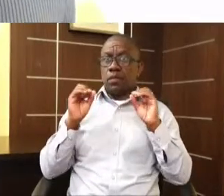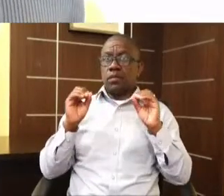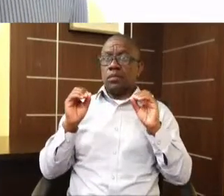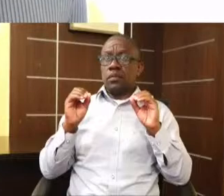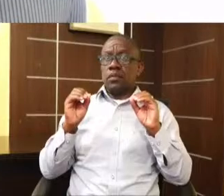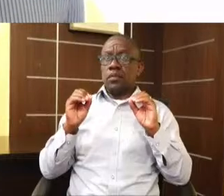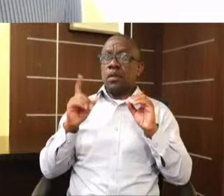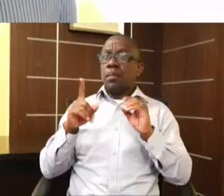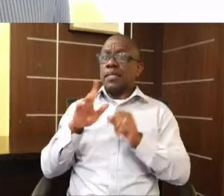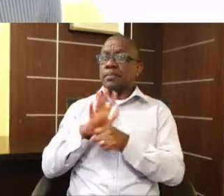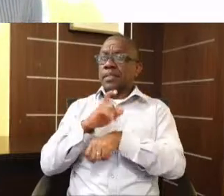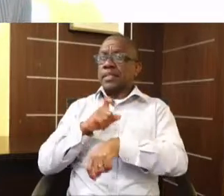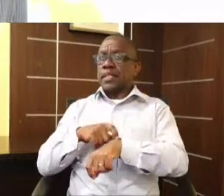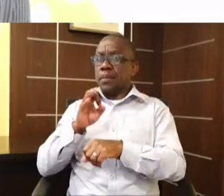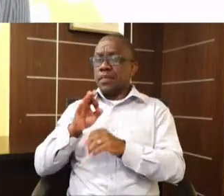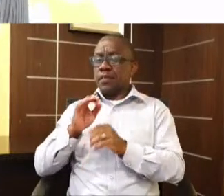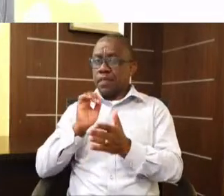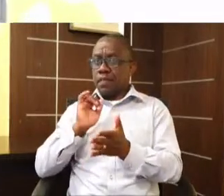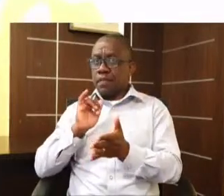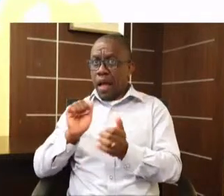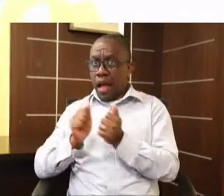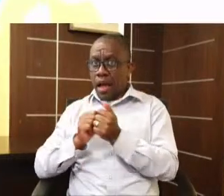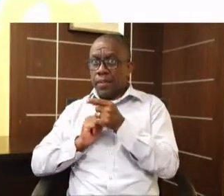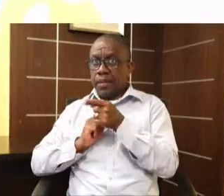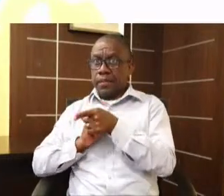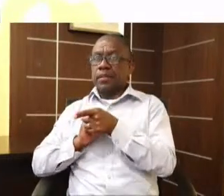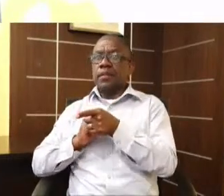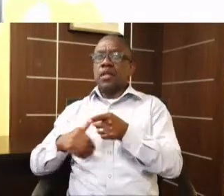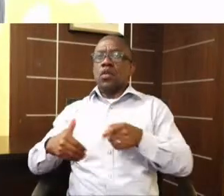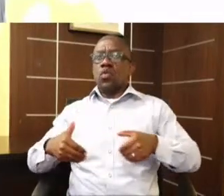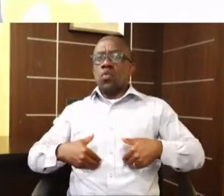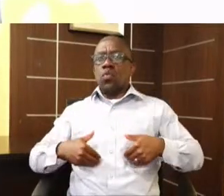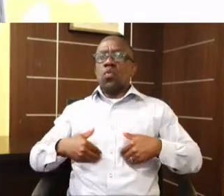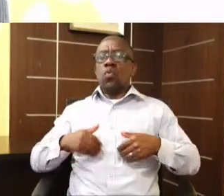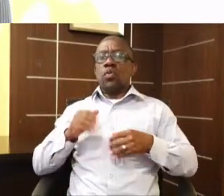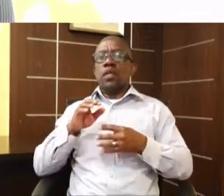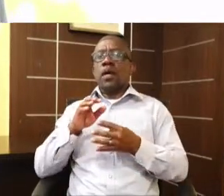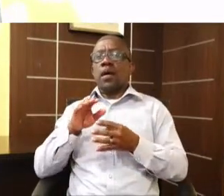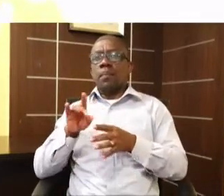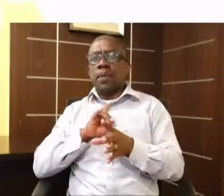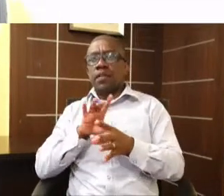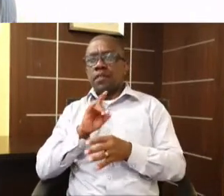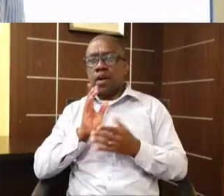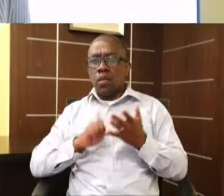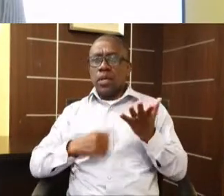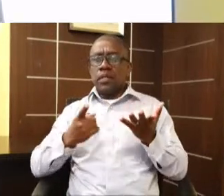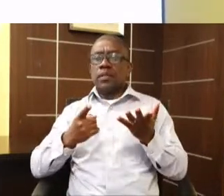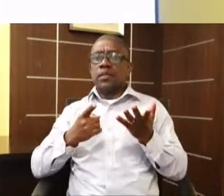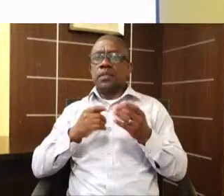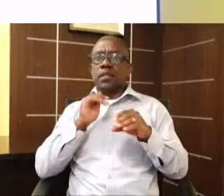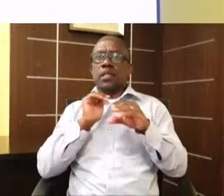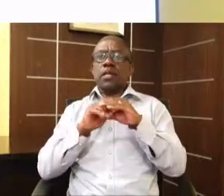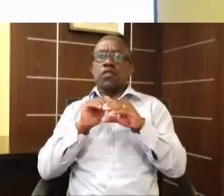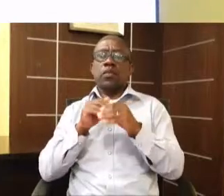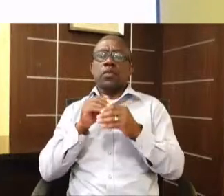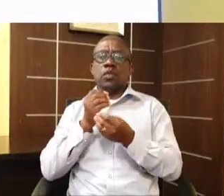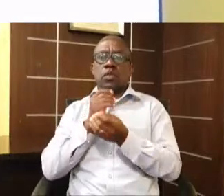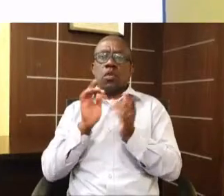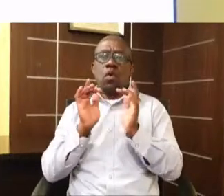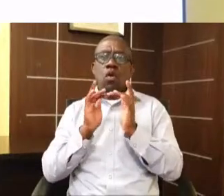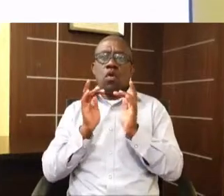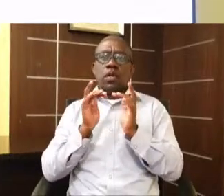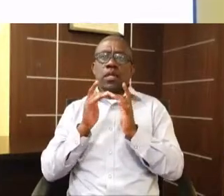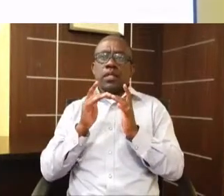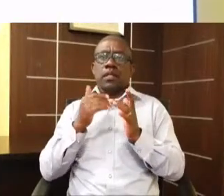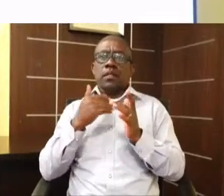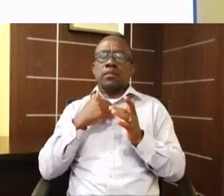But most of the time, if that happens, young people prefer to actually access this information online. They'll Google, they'll ask things like, I've